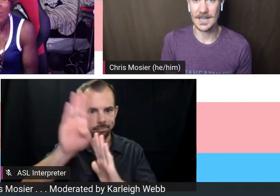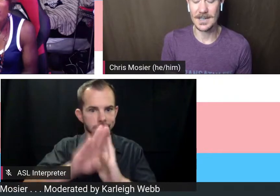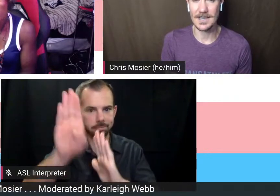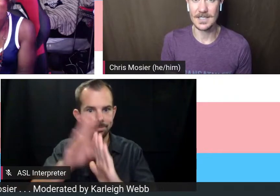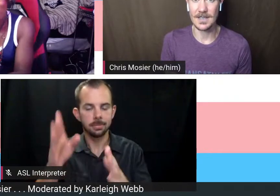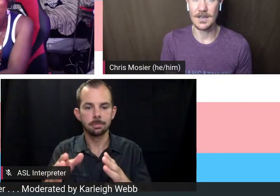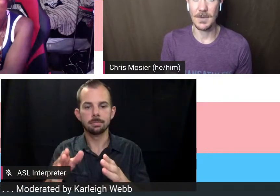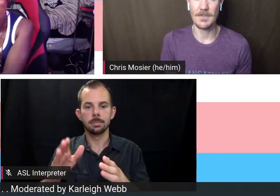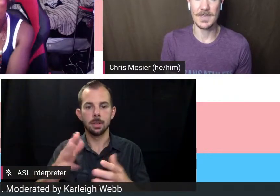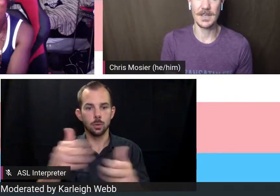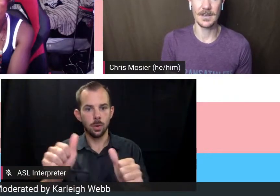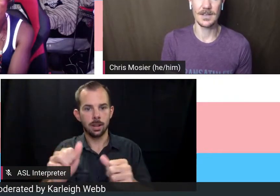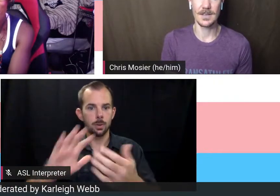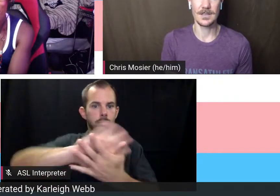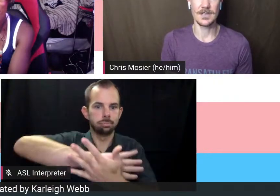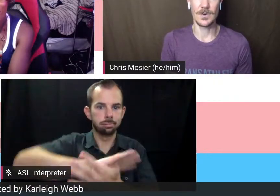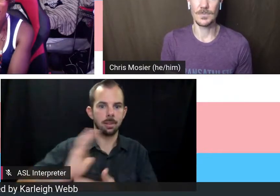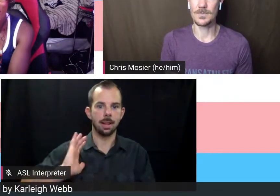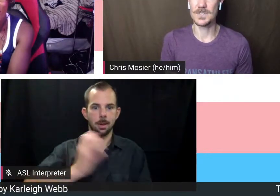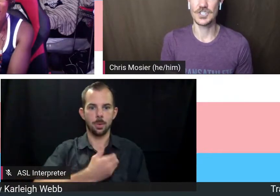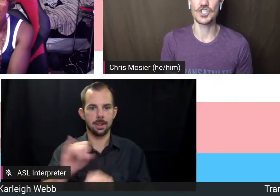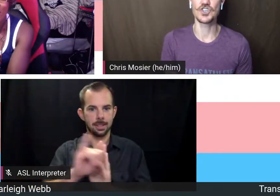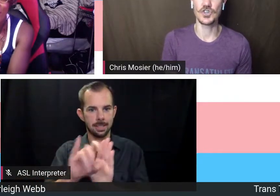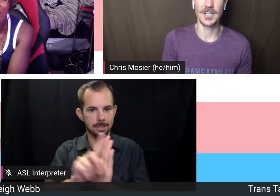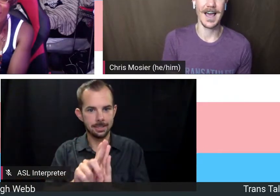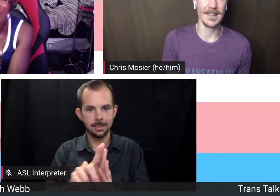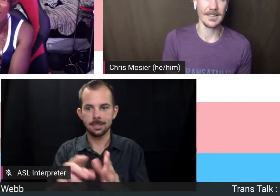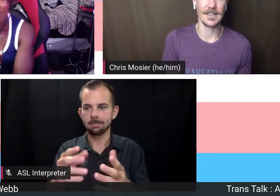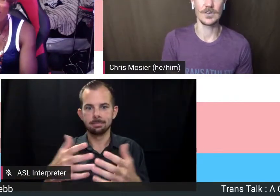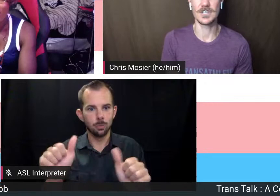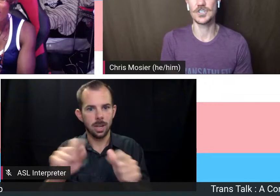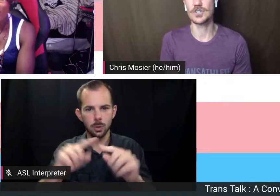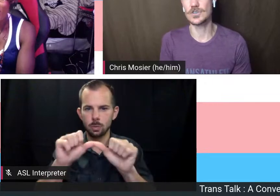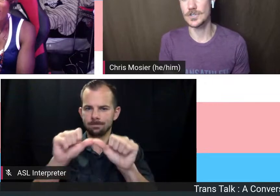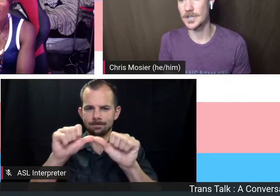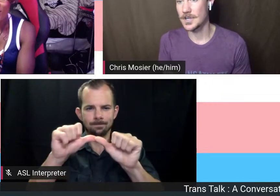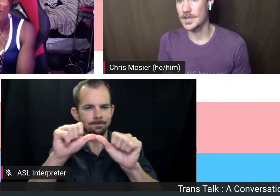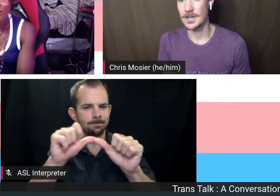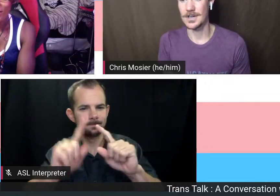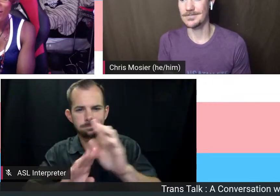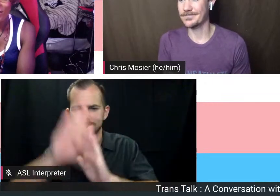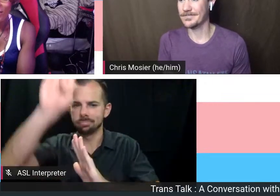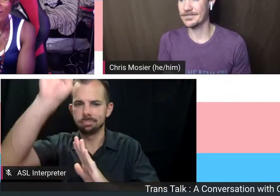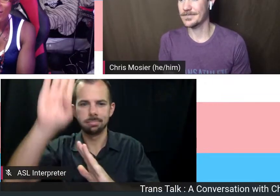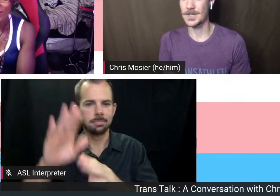our identities by being, such a good athlete or such a good,